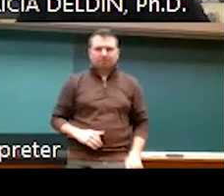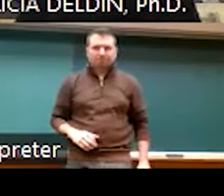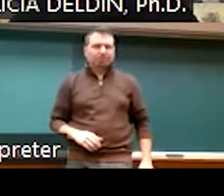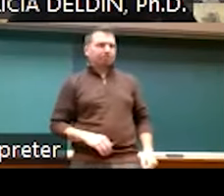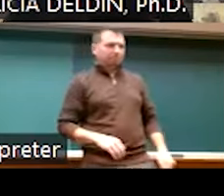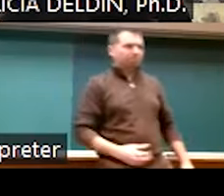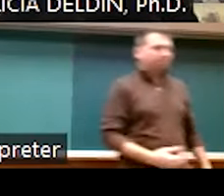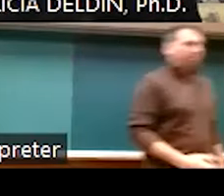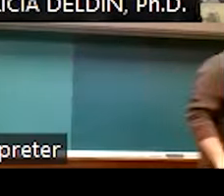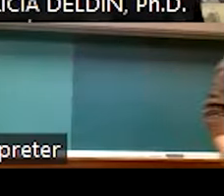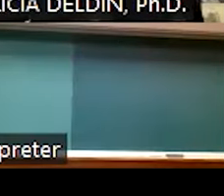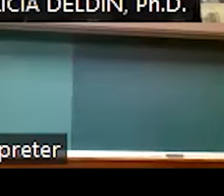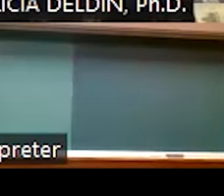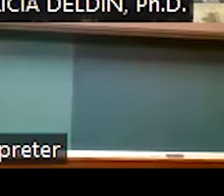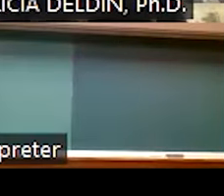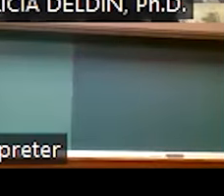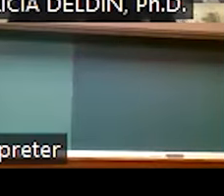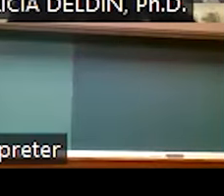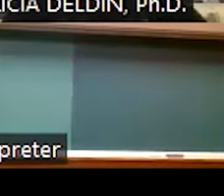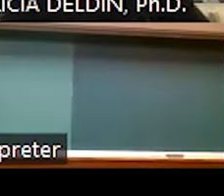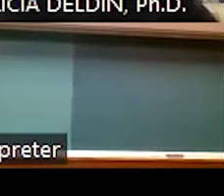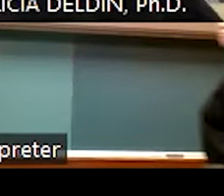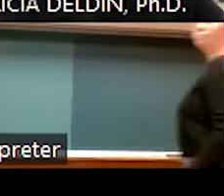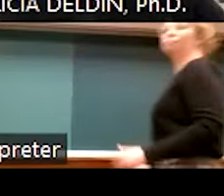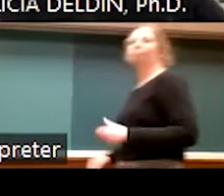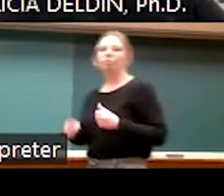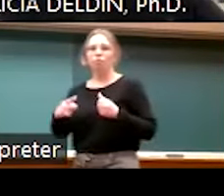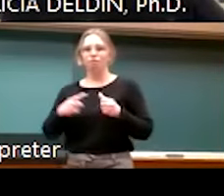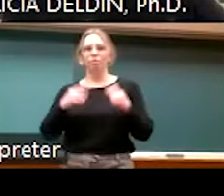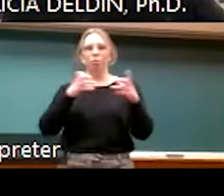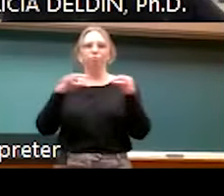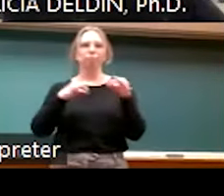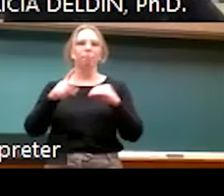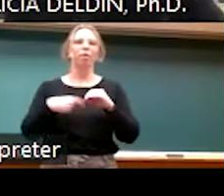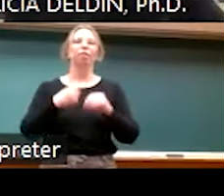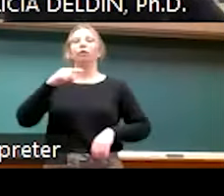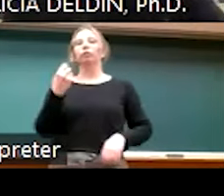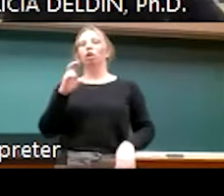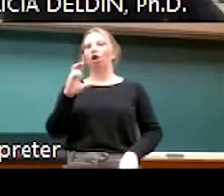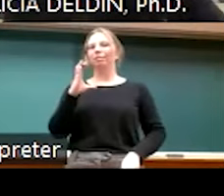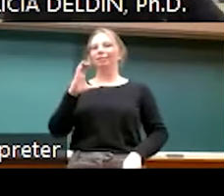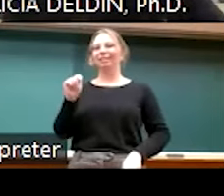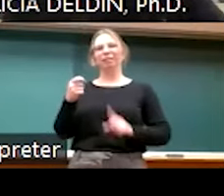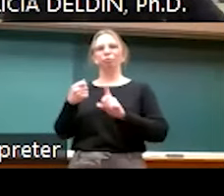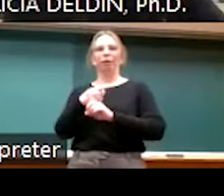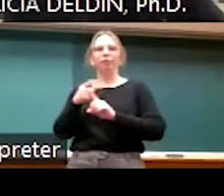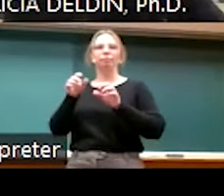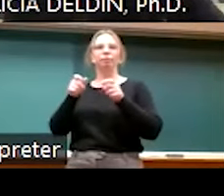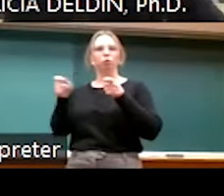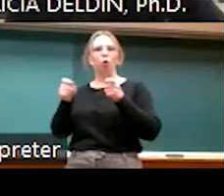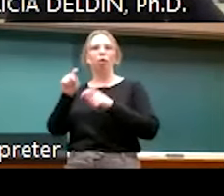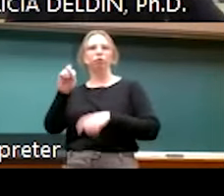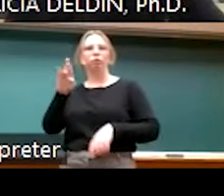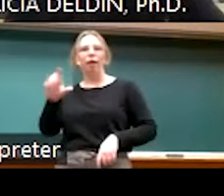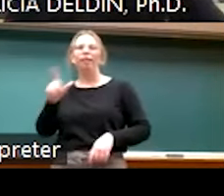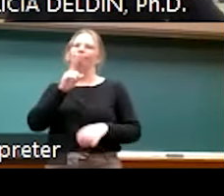Okay, the first thing I'm going to talk about is that first RCT that was started in 2019. It was a small RCT. We were learning